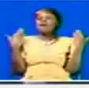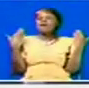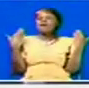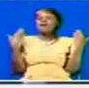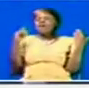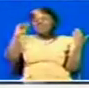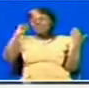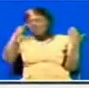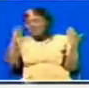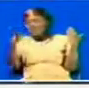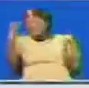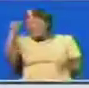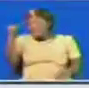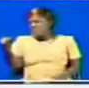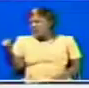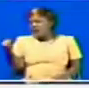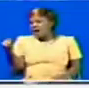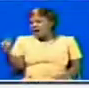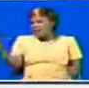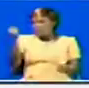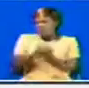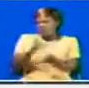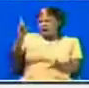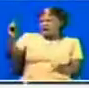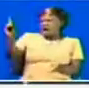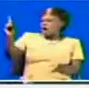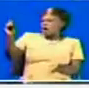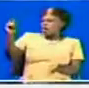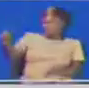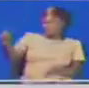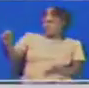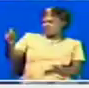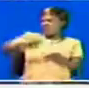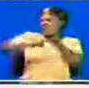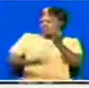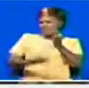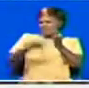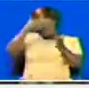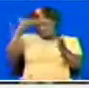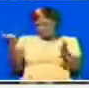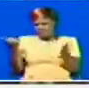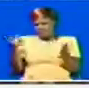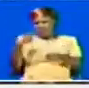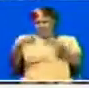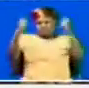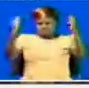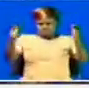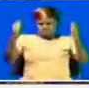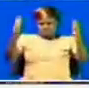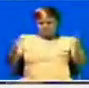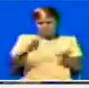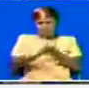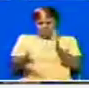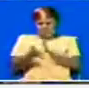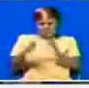Whoever thought that, if you think that you can employ dons on contract, forget it. Wameapa kuendelea na mgomo wao bila